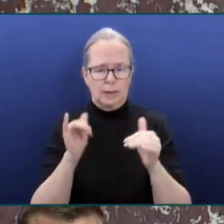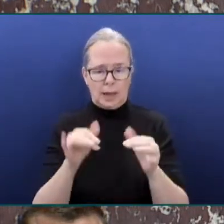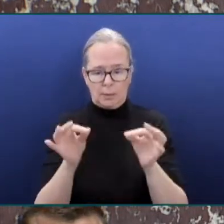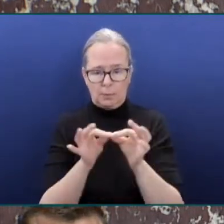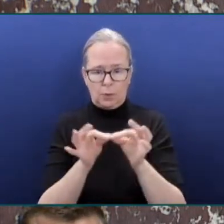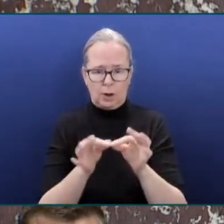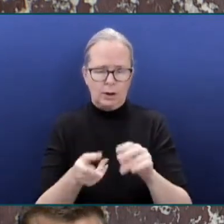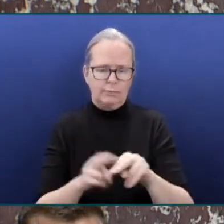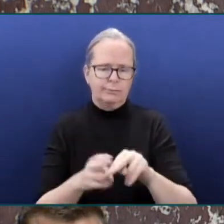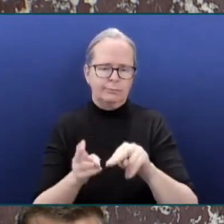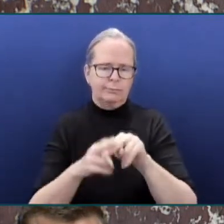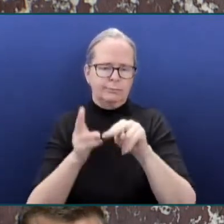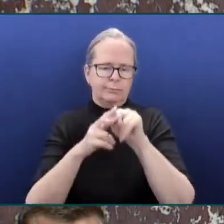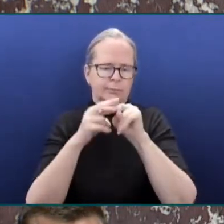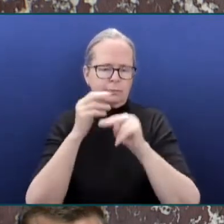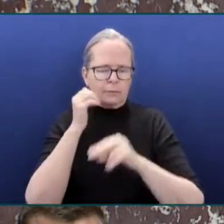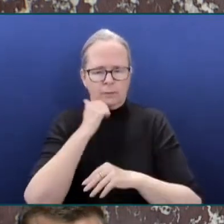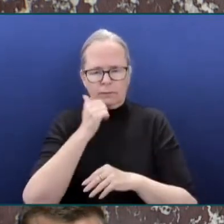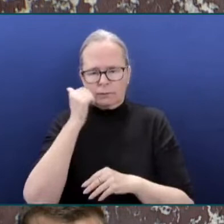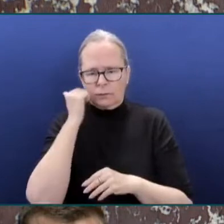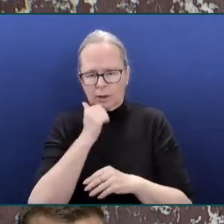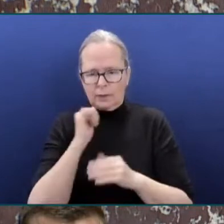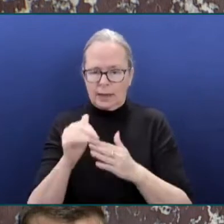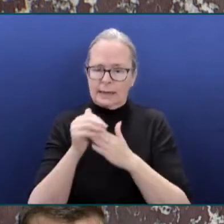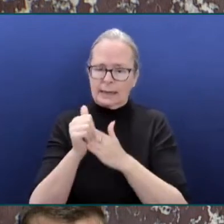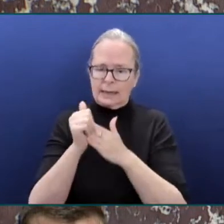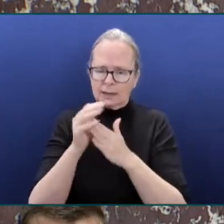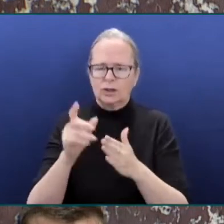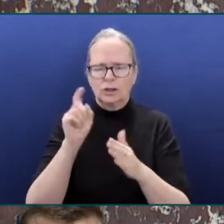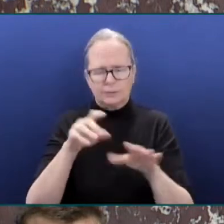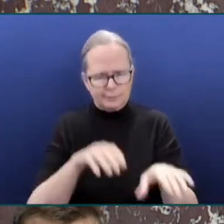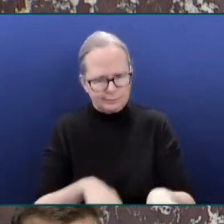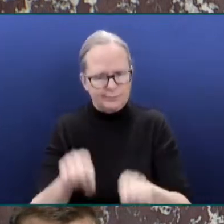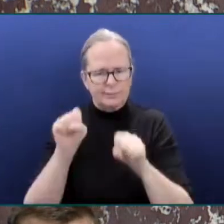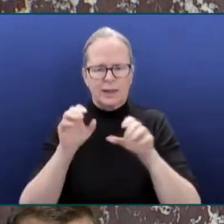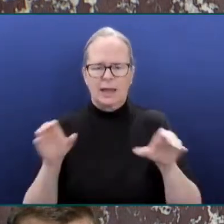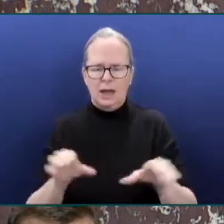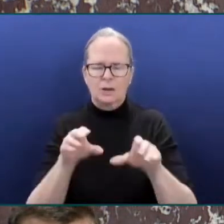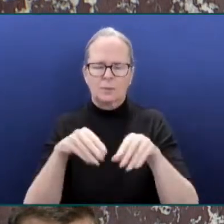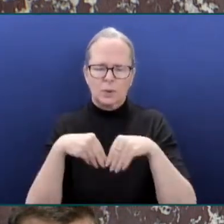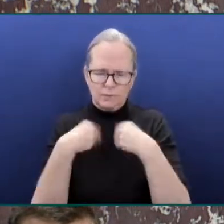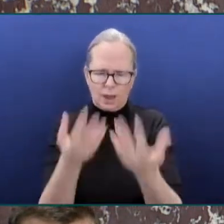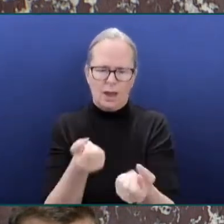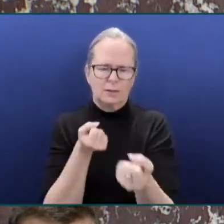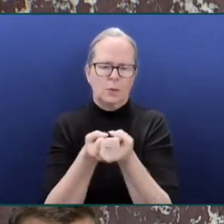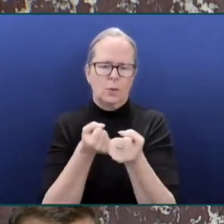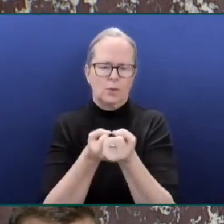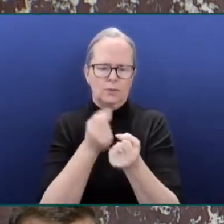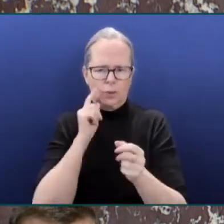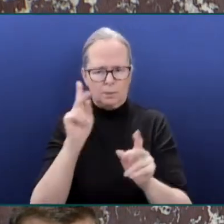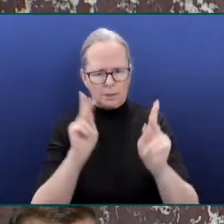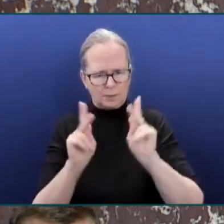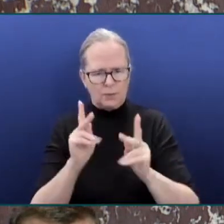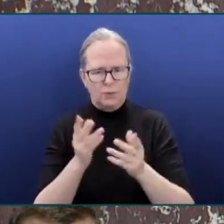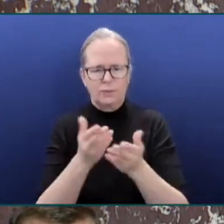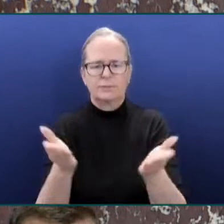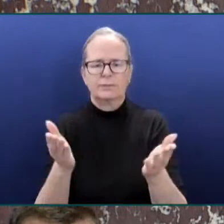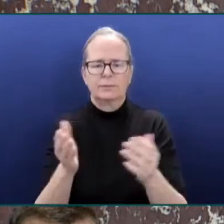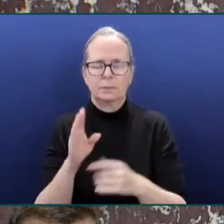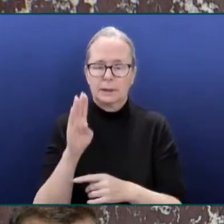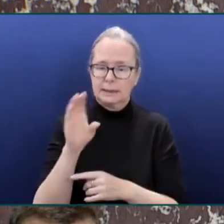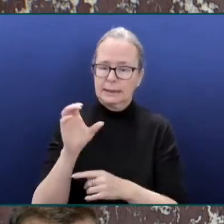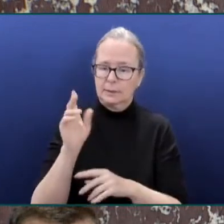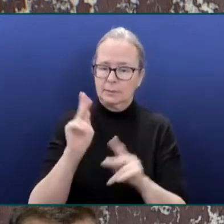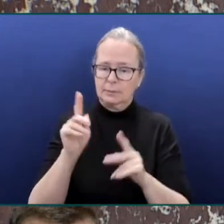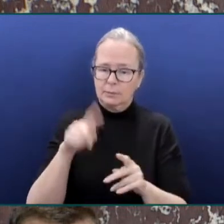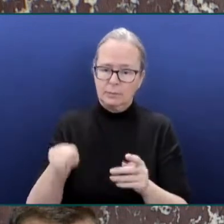take action and provide relief, and real relief. British Columbians pay the highest gas prices with the highest gas taxes in